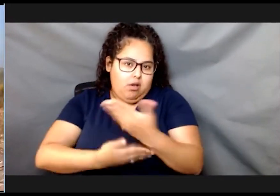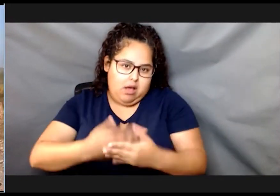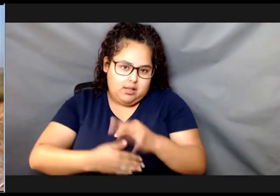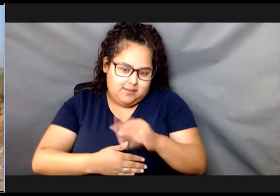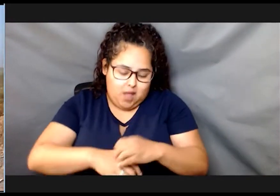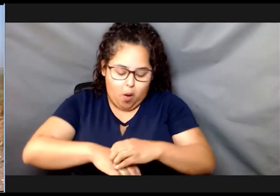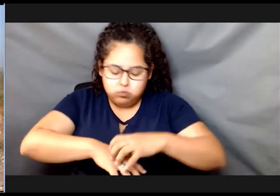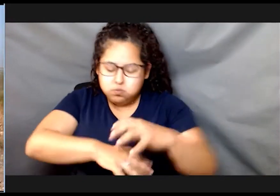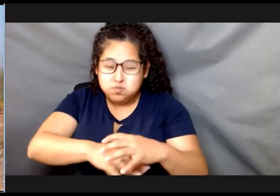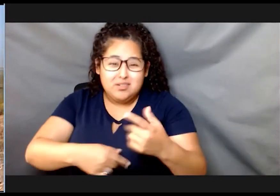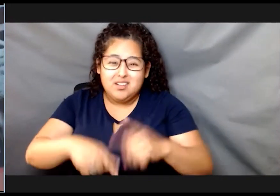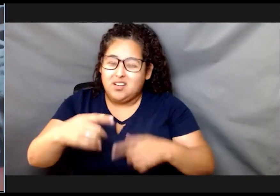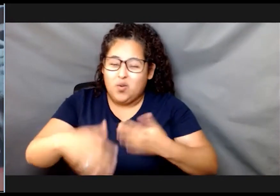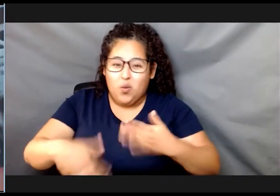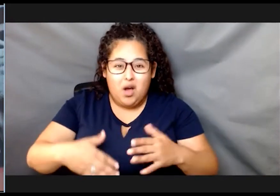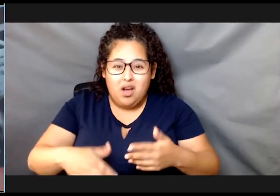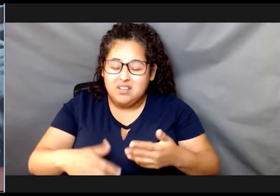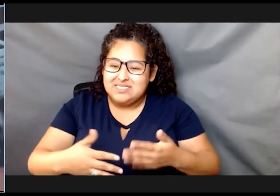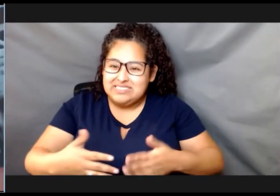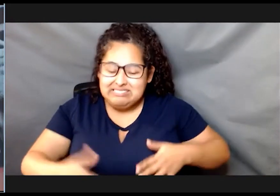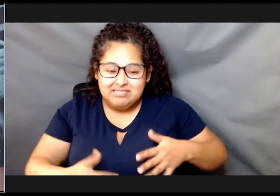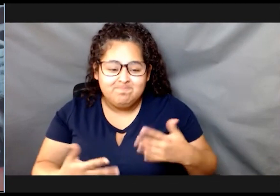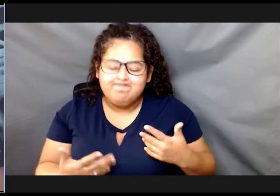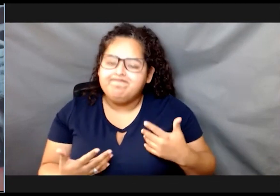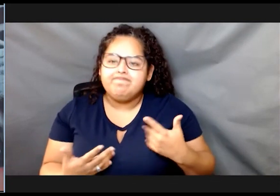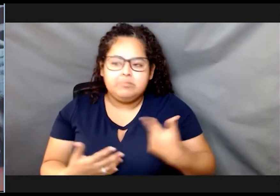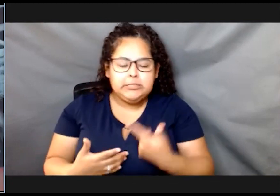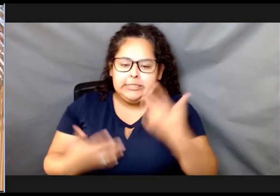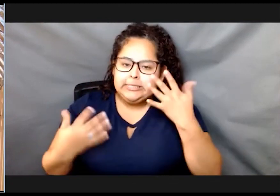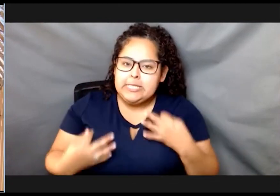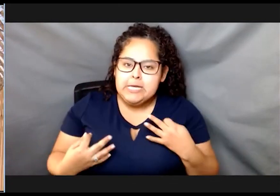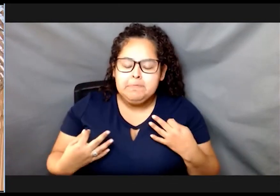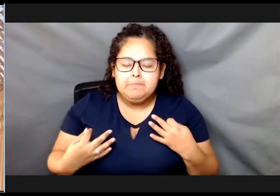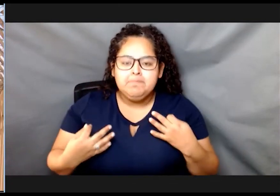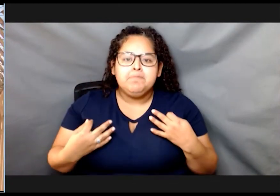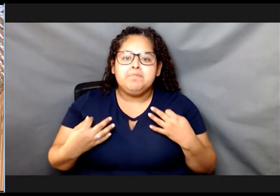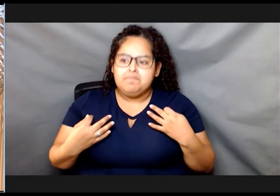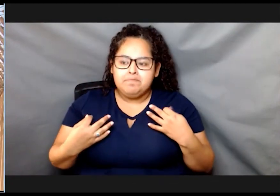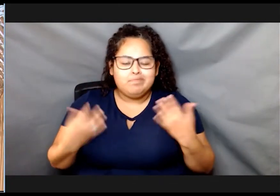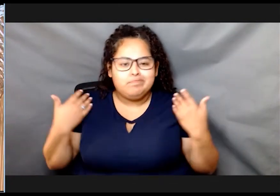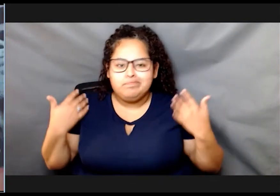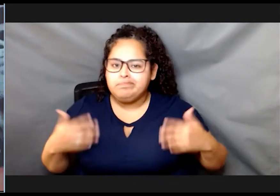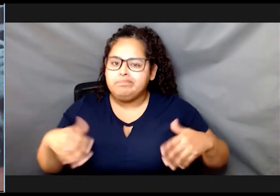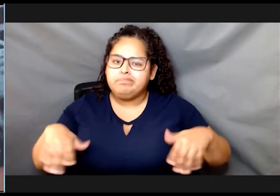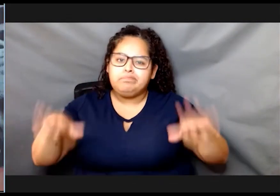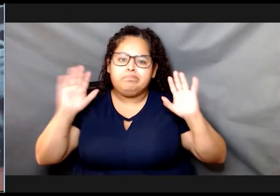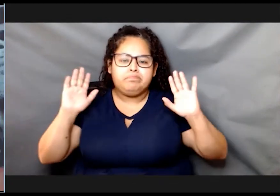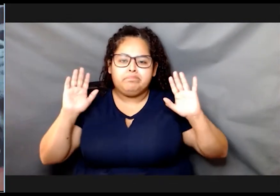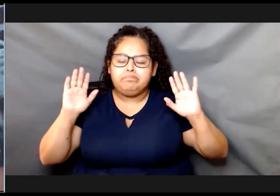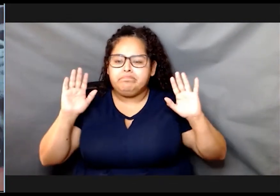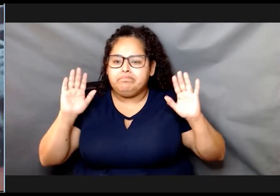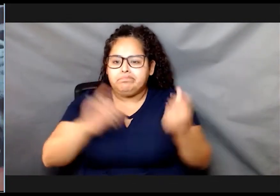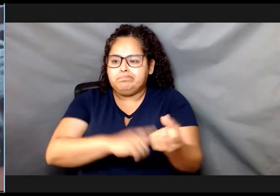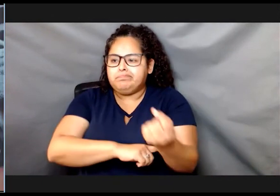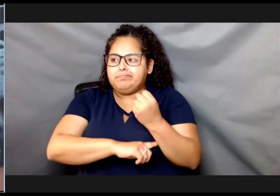and she could no longer walk. So she decided we were just gonna give up and we were just gonna go back home.